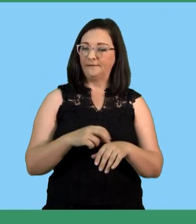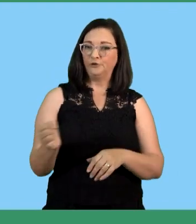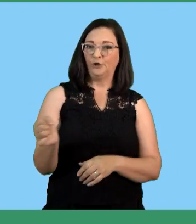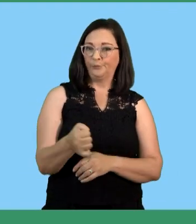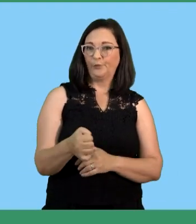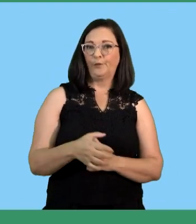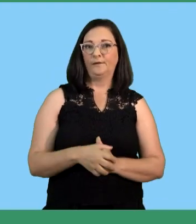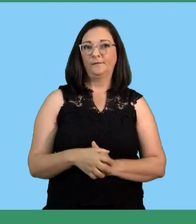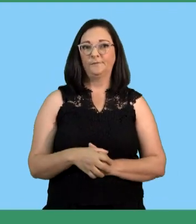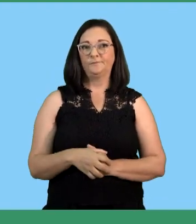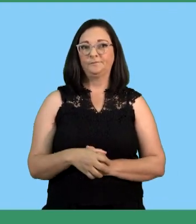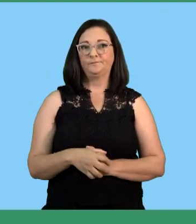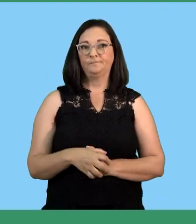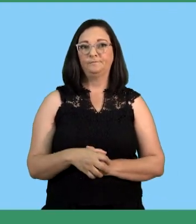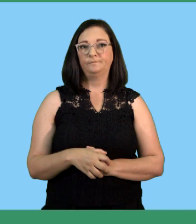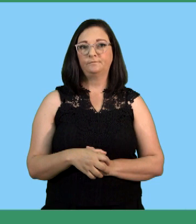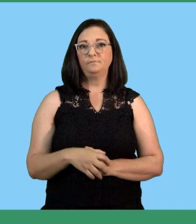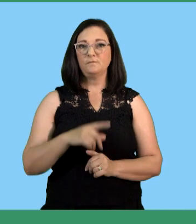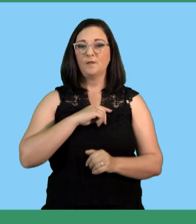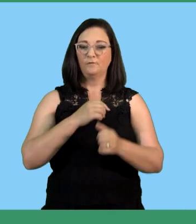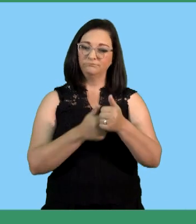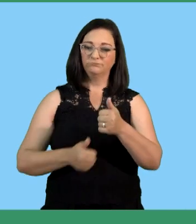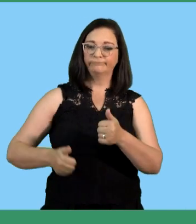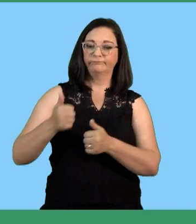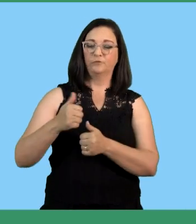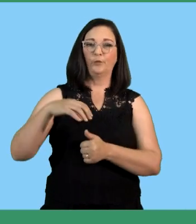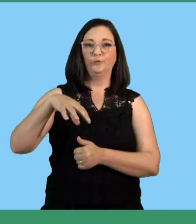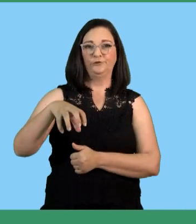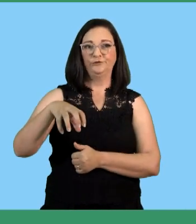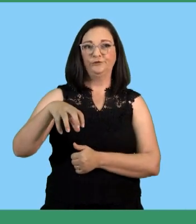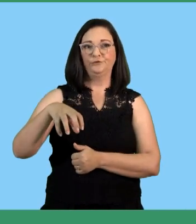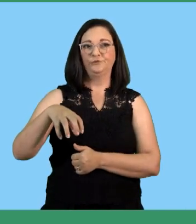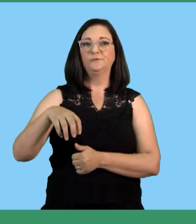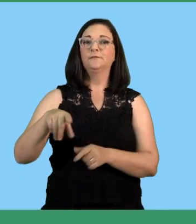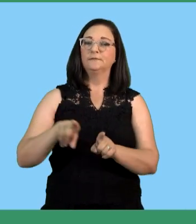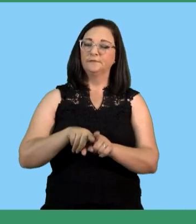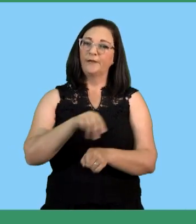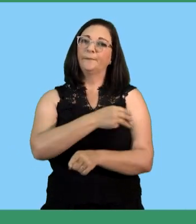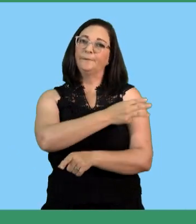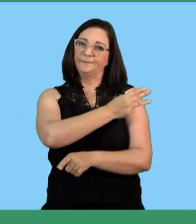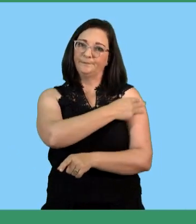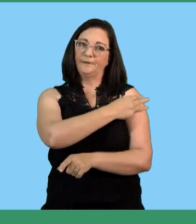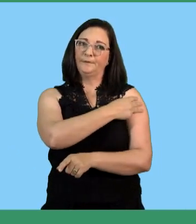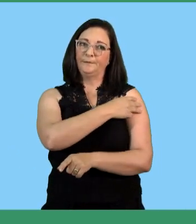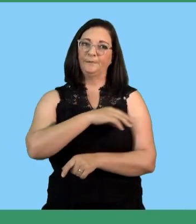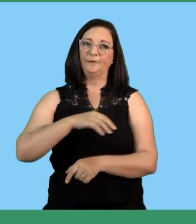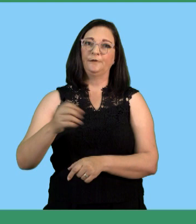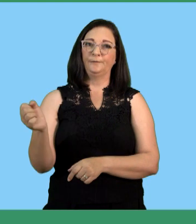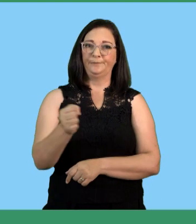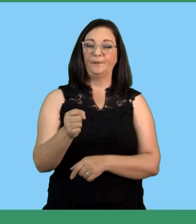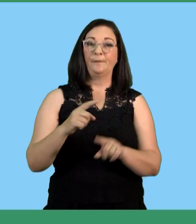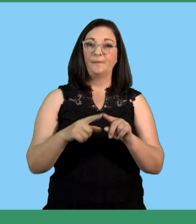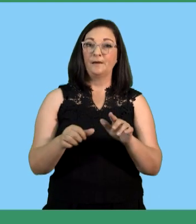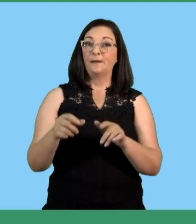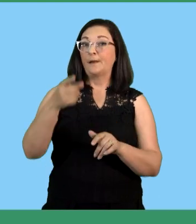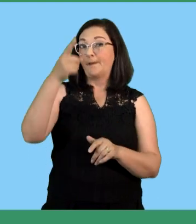this legislation, appointing Black people in senior executive positions and management. Don't forget, Black